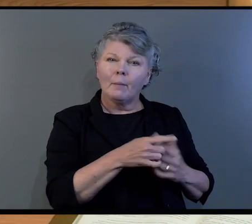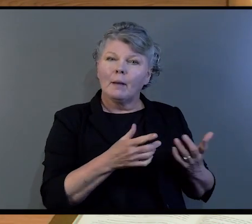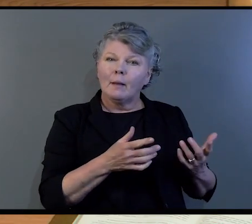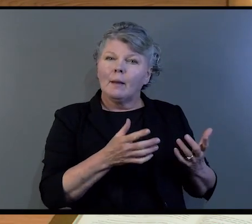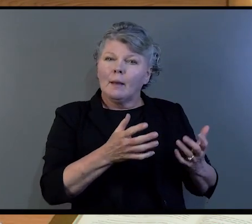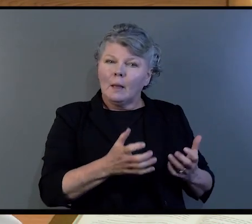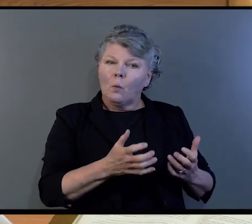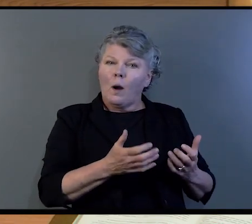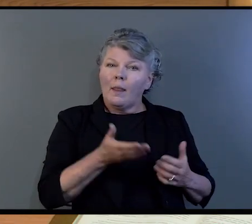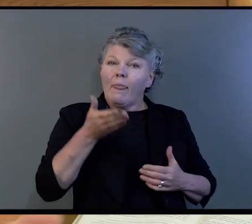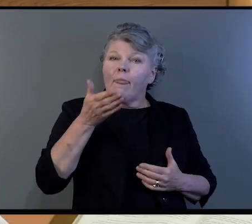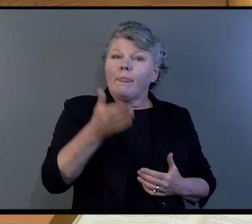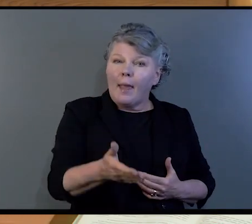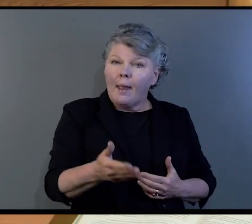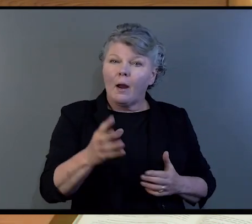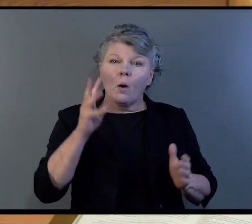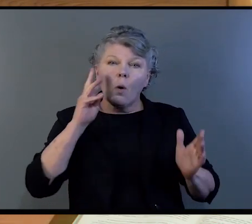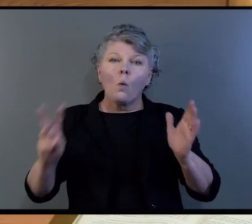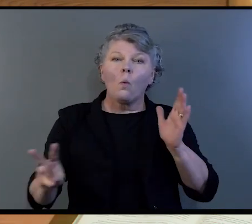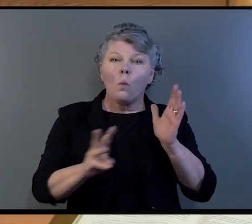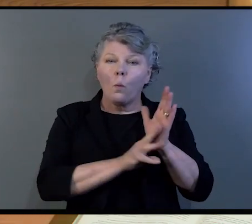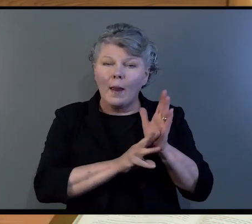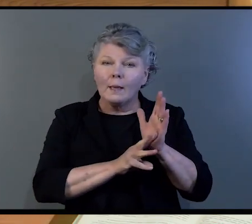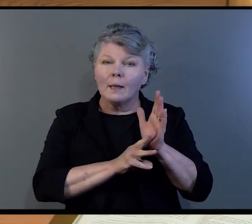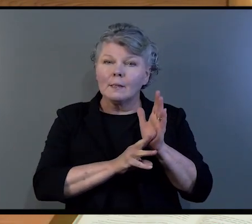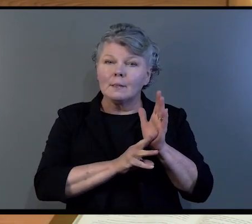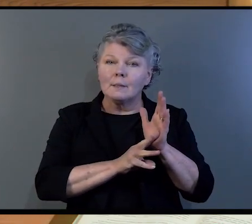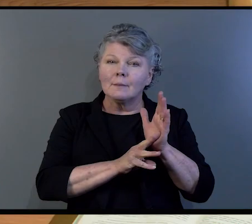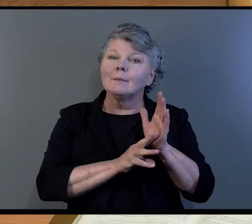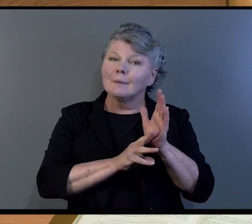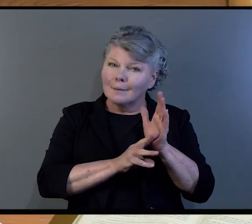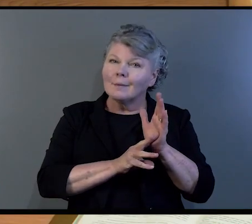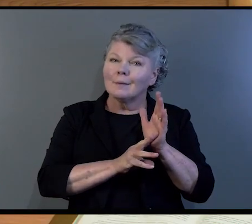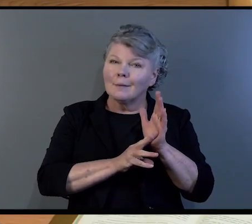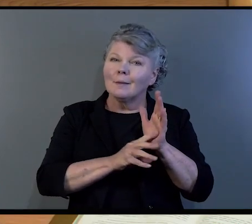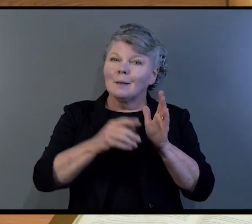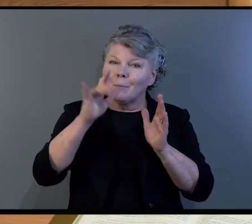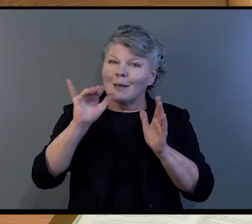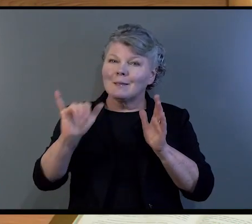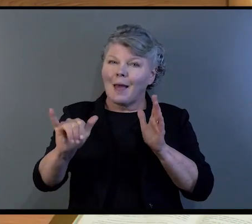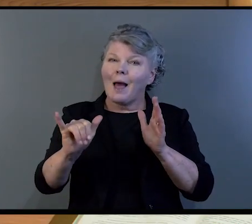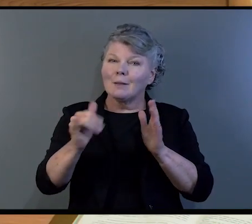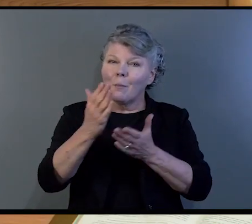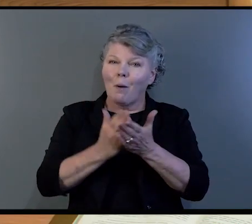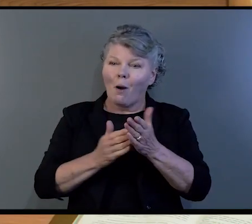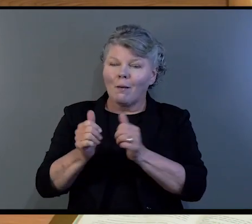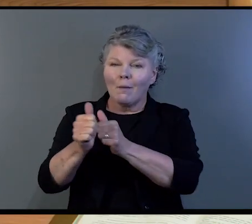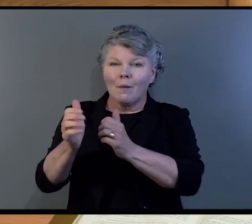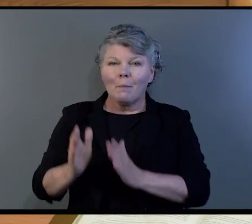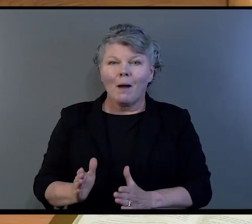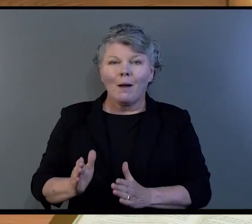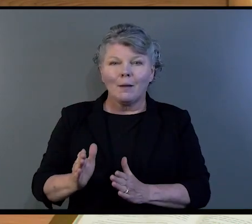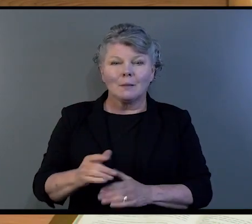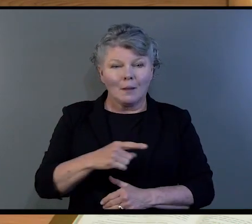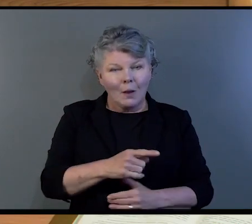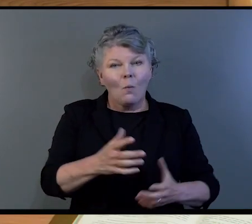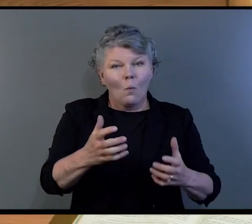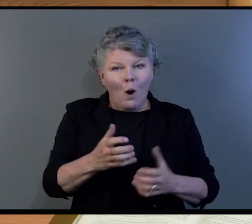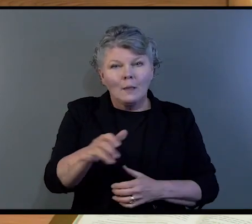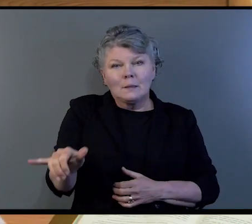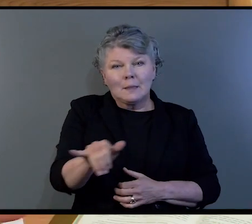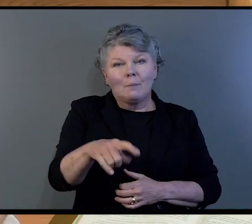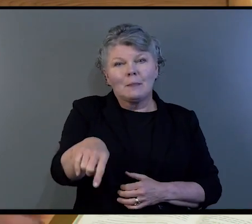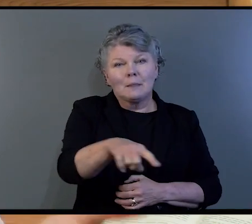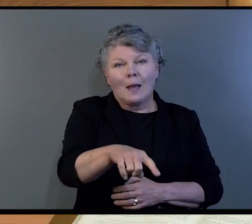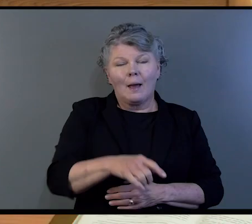wrong for him to want to be an eyewitness, because being an eyewitness is part of what it means to be an apostle. And